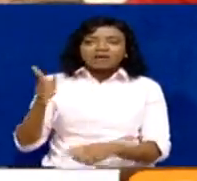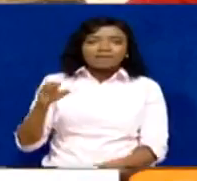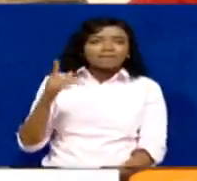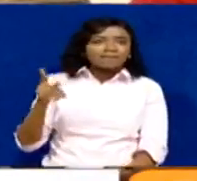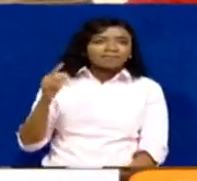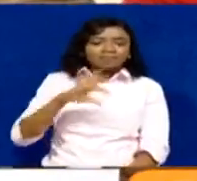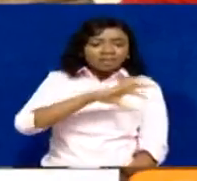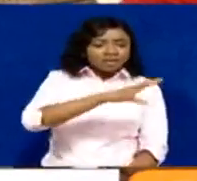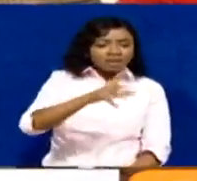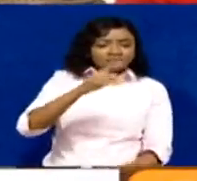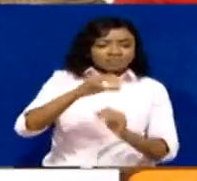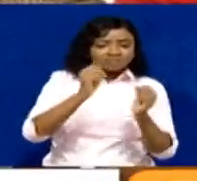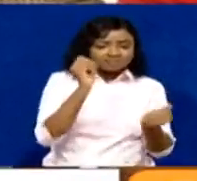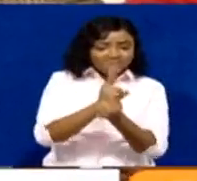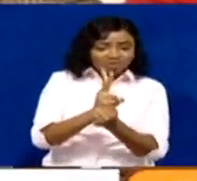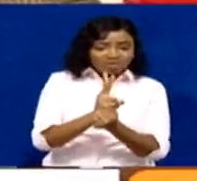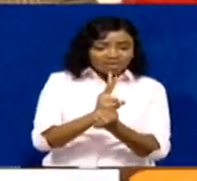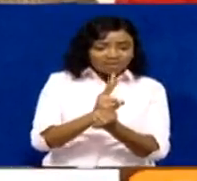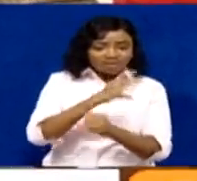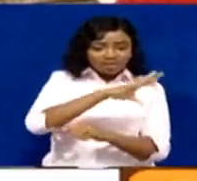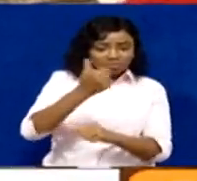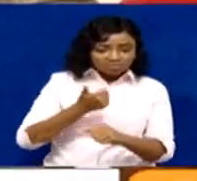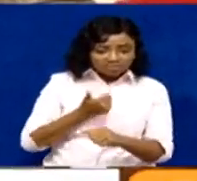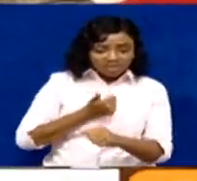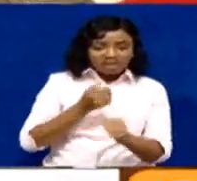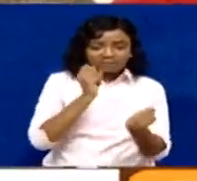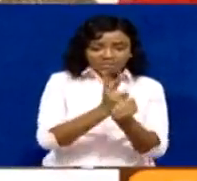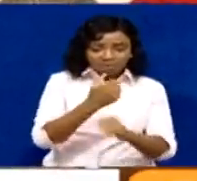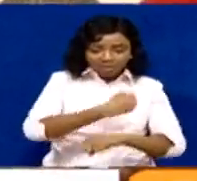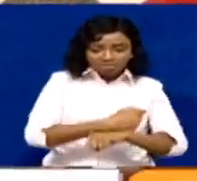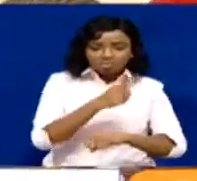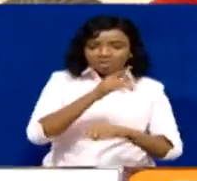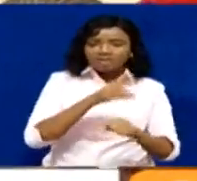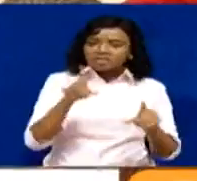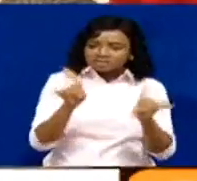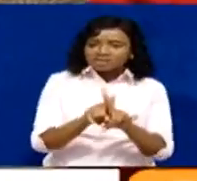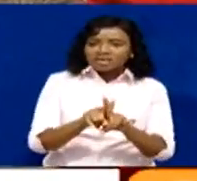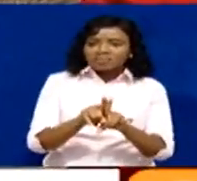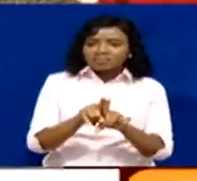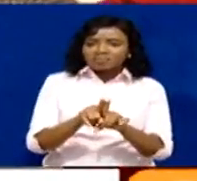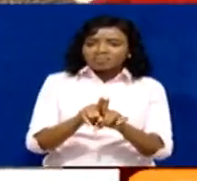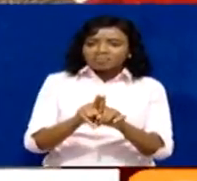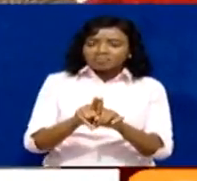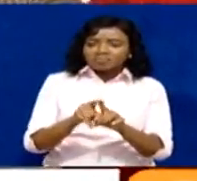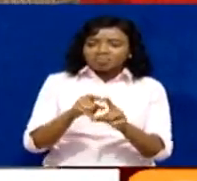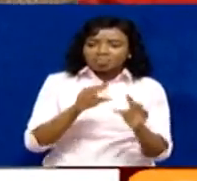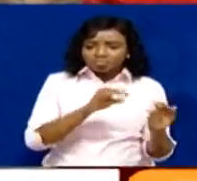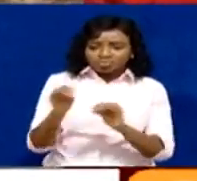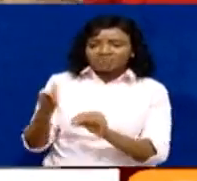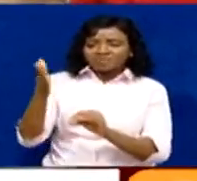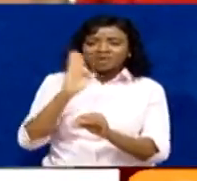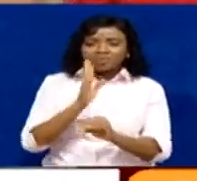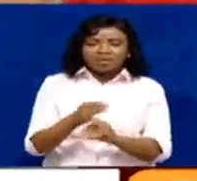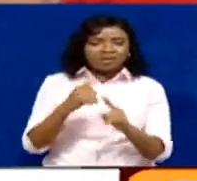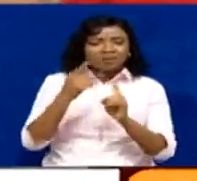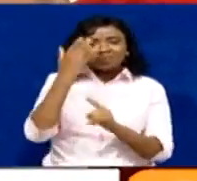county secondary wamechukua, county girls wamechukua shule. Kwa nini wachukue mpaka primary? Na kwa nini shule ya government